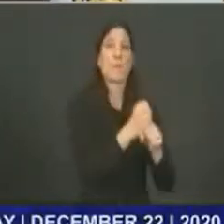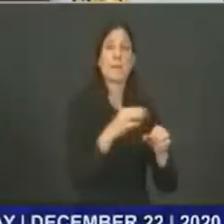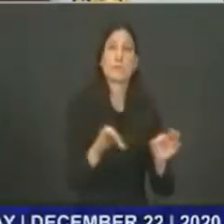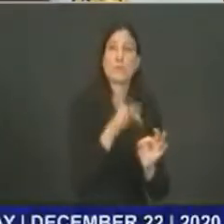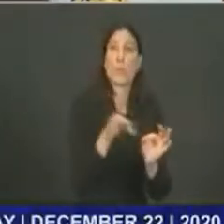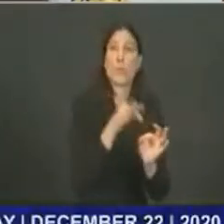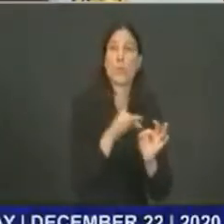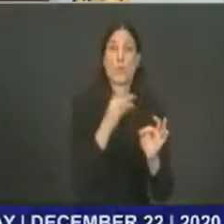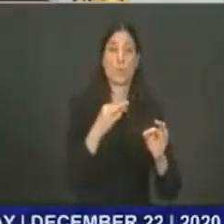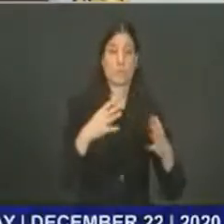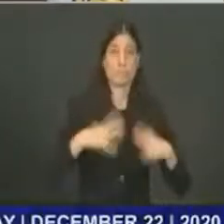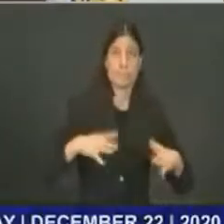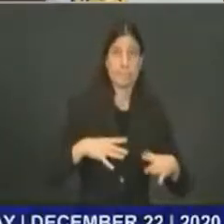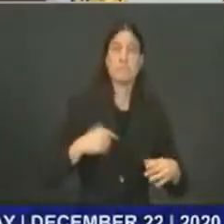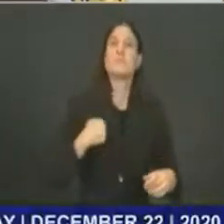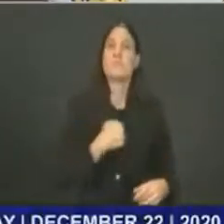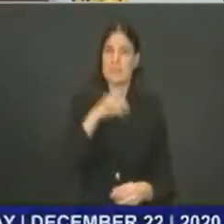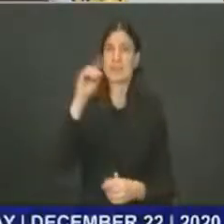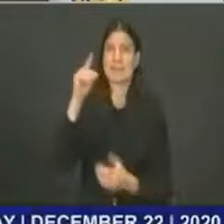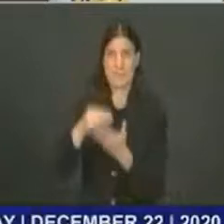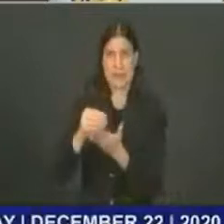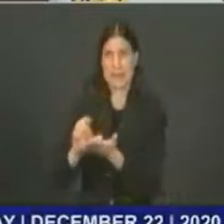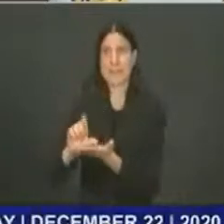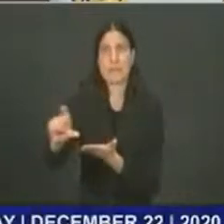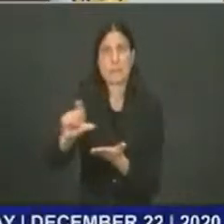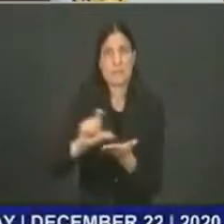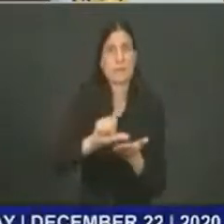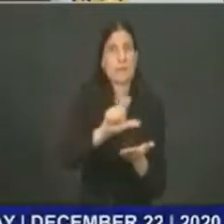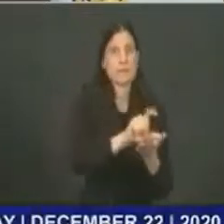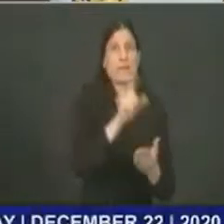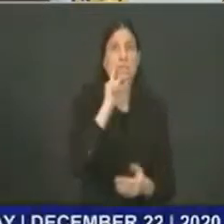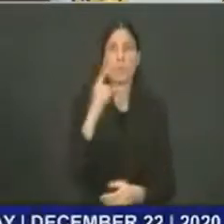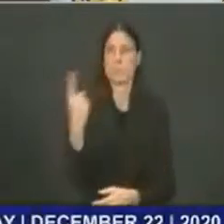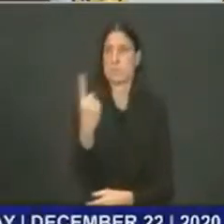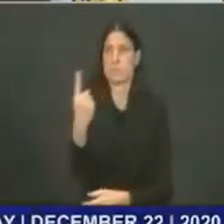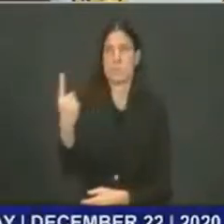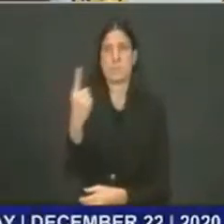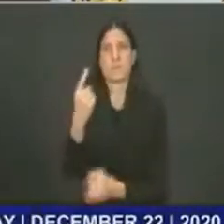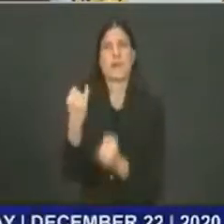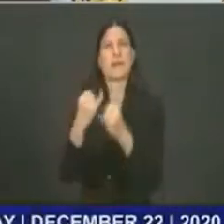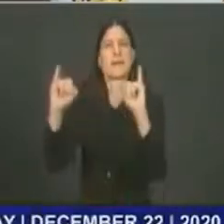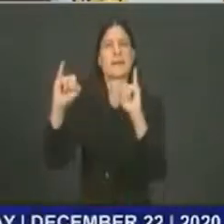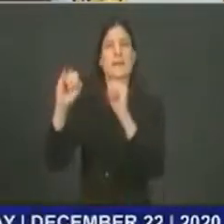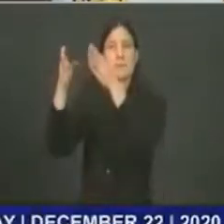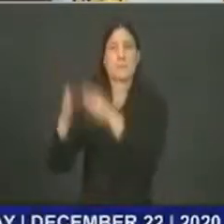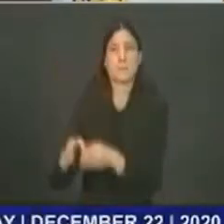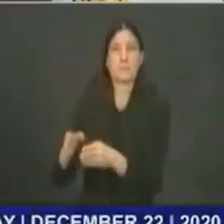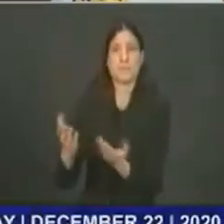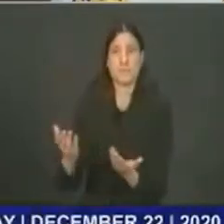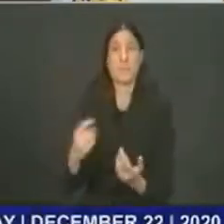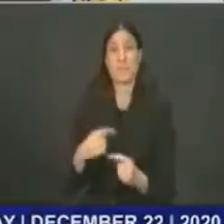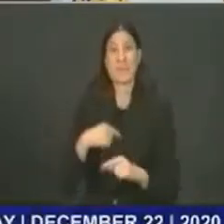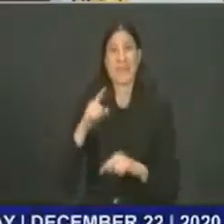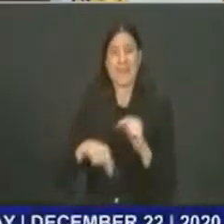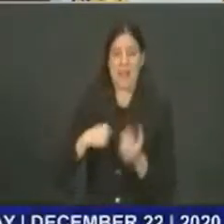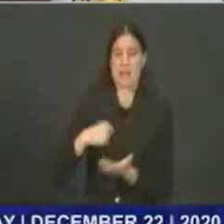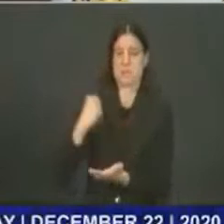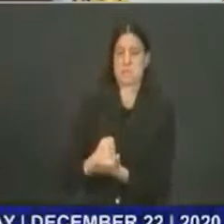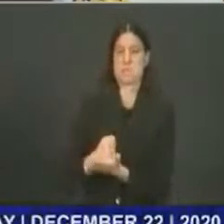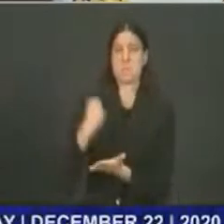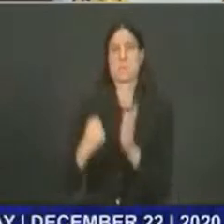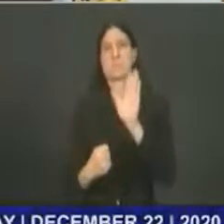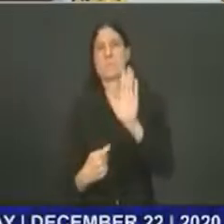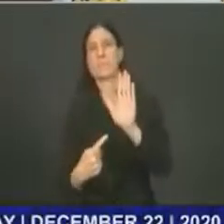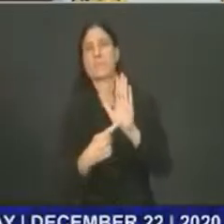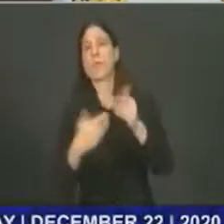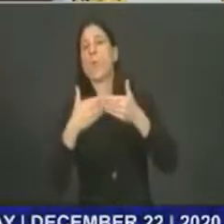I could, but I cannot give a date certain. Right now, the slide you saw, this is a